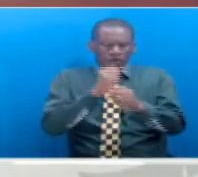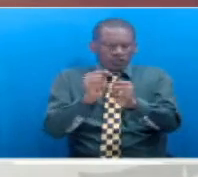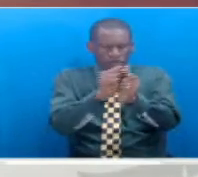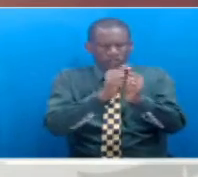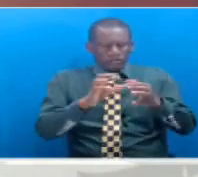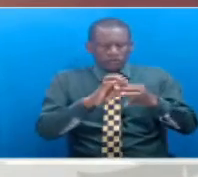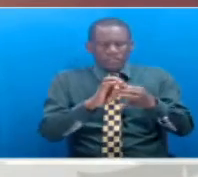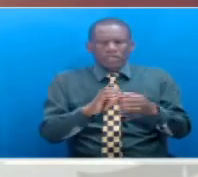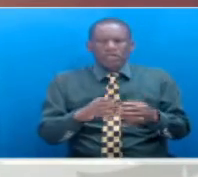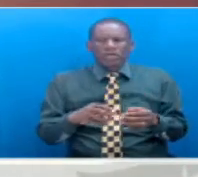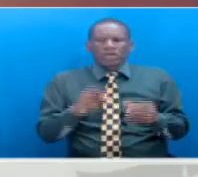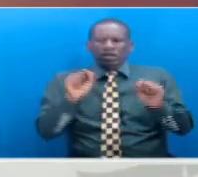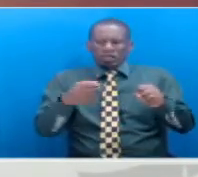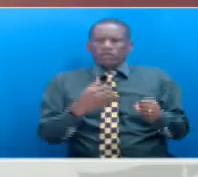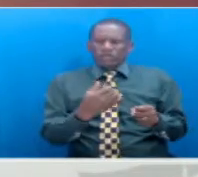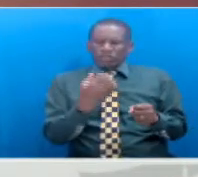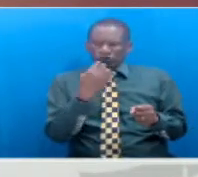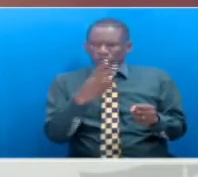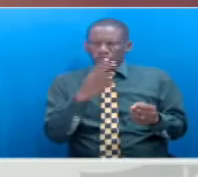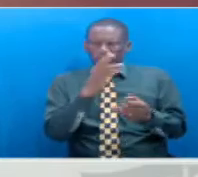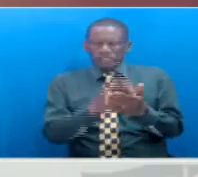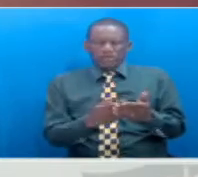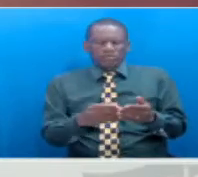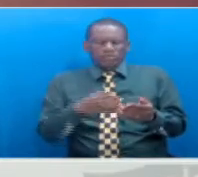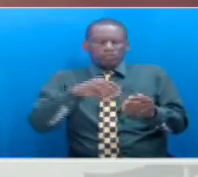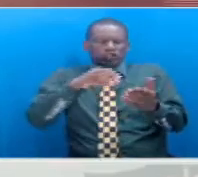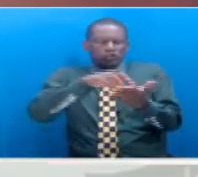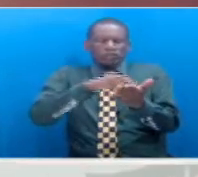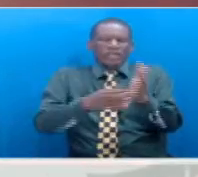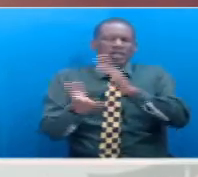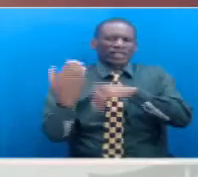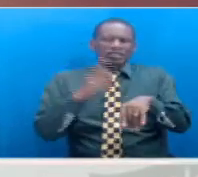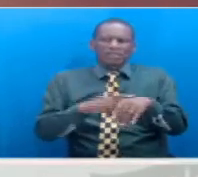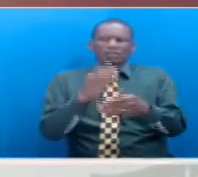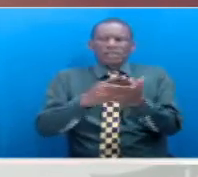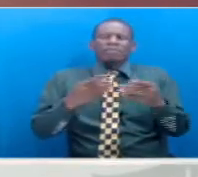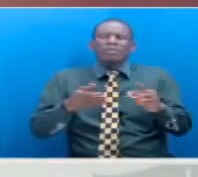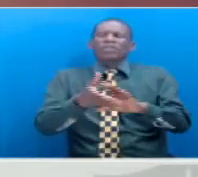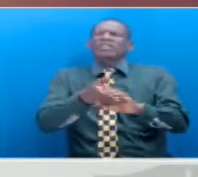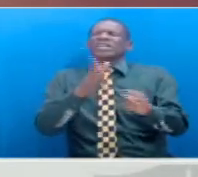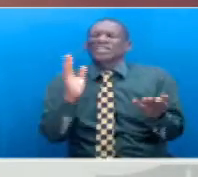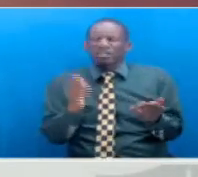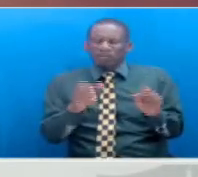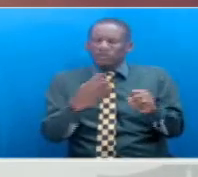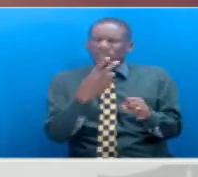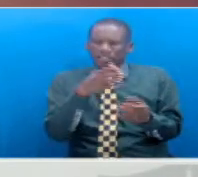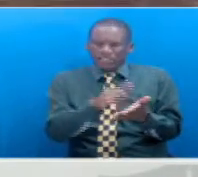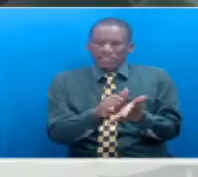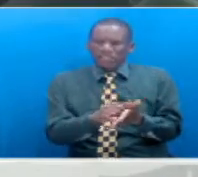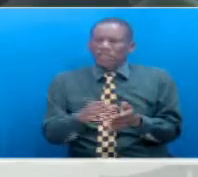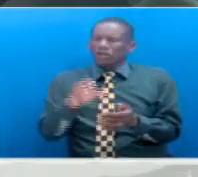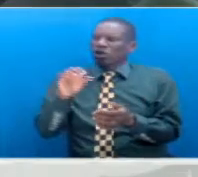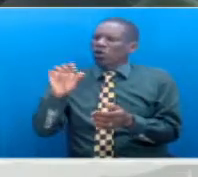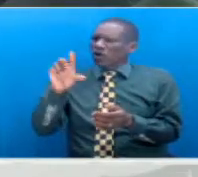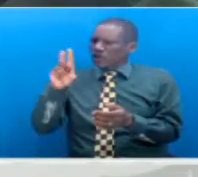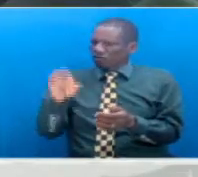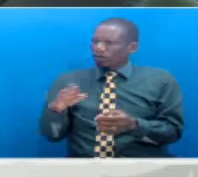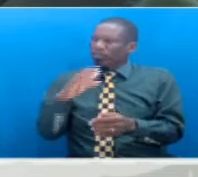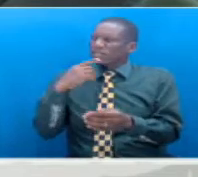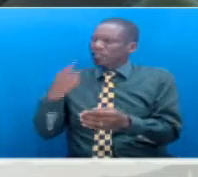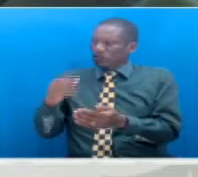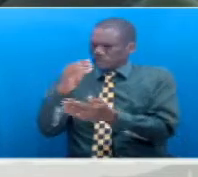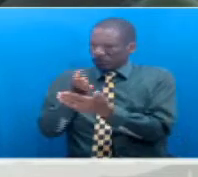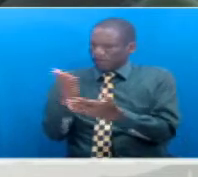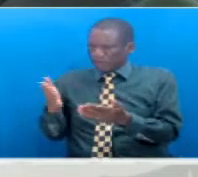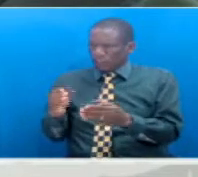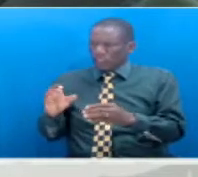see some images that we saw in the last election where some have resigned? Olive, let me assure you,